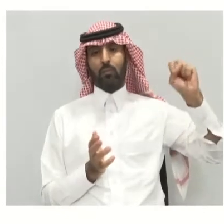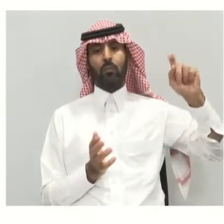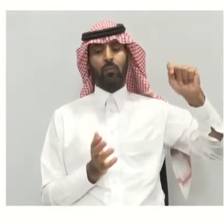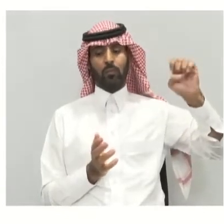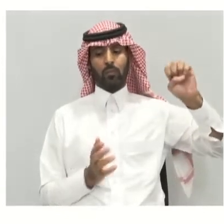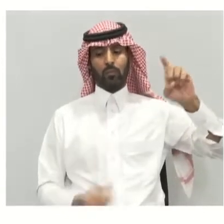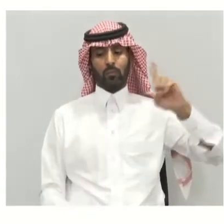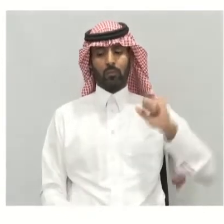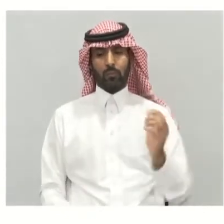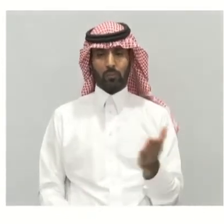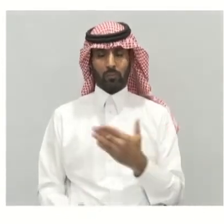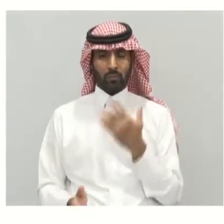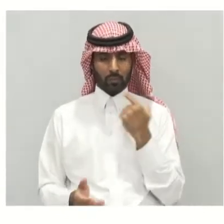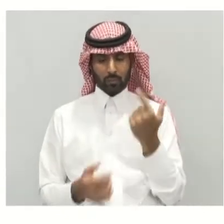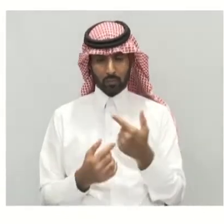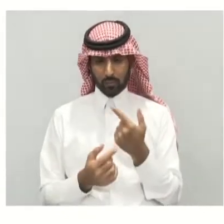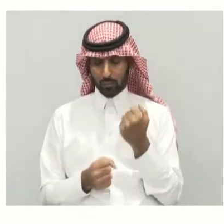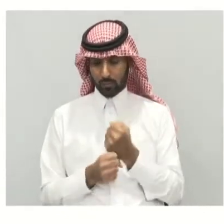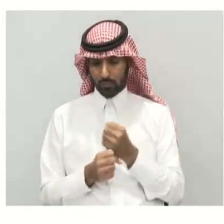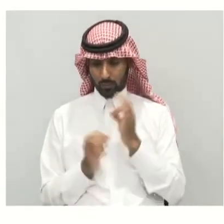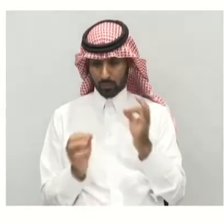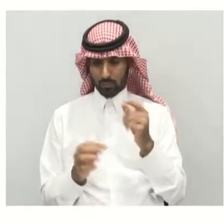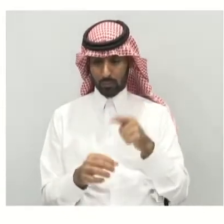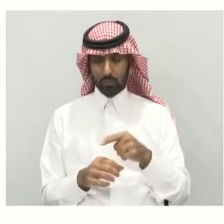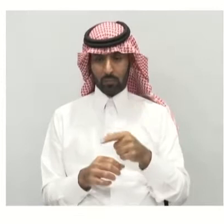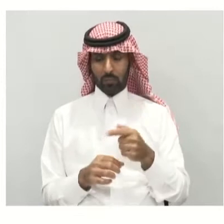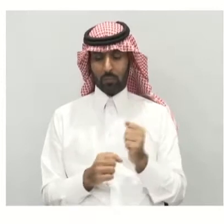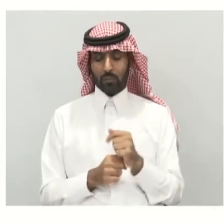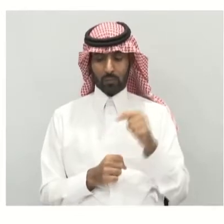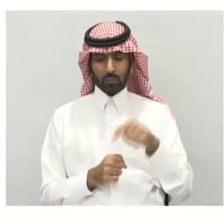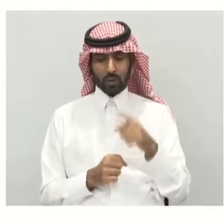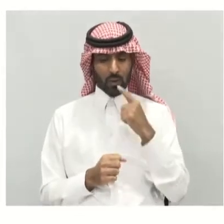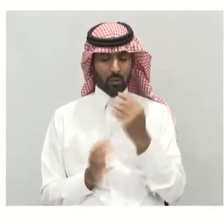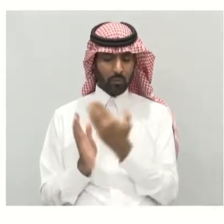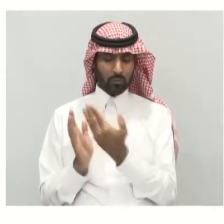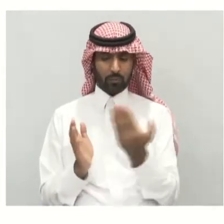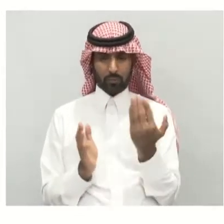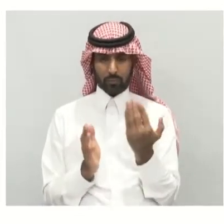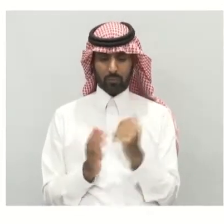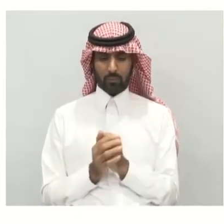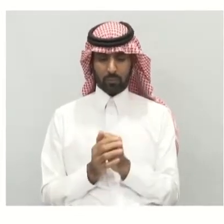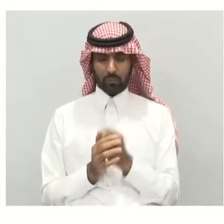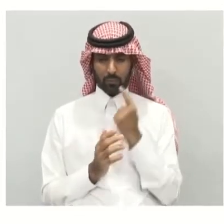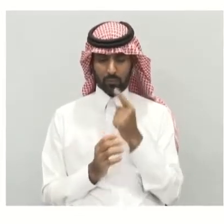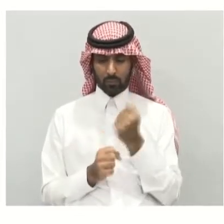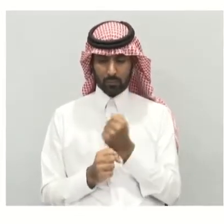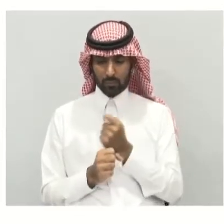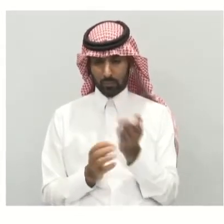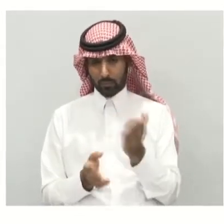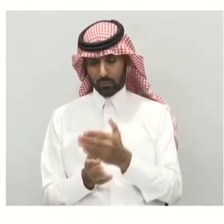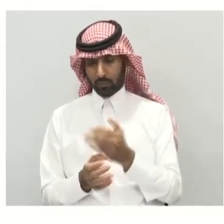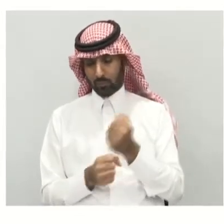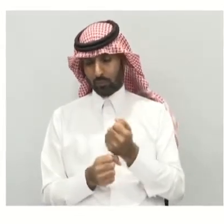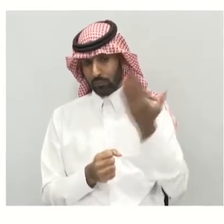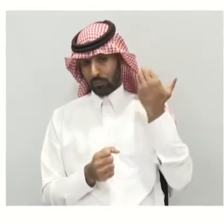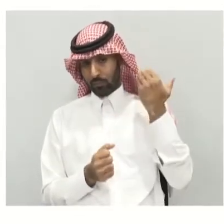verb 3, also with it to form the present perfect, the museum. And then we use the verb in the past